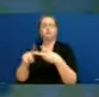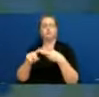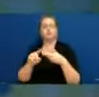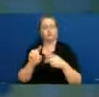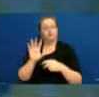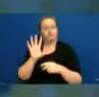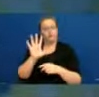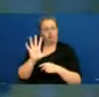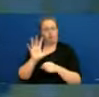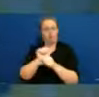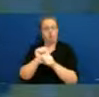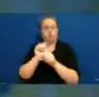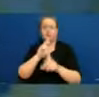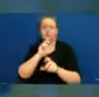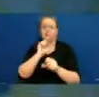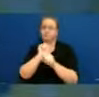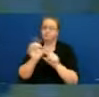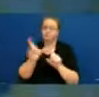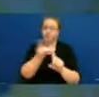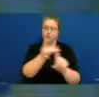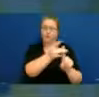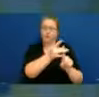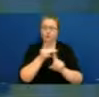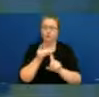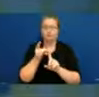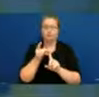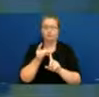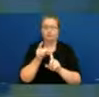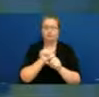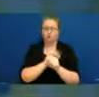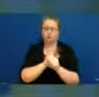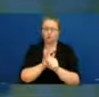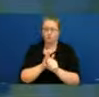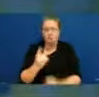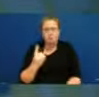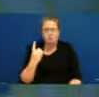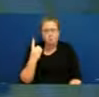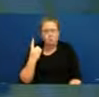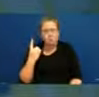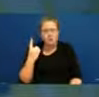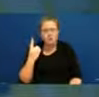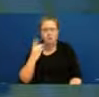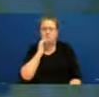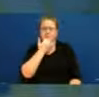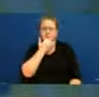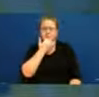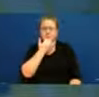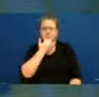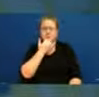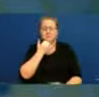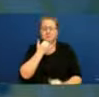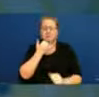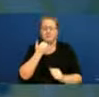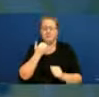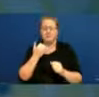at that business were tested positive for COVID-19. And as you can see, it just takes one lapse that